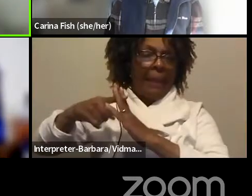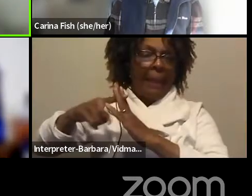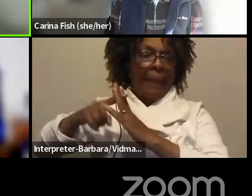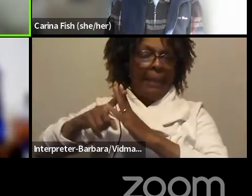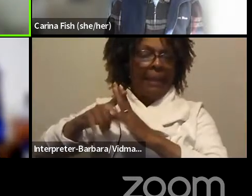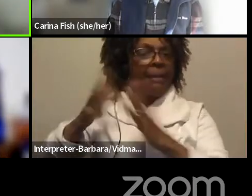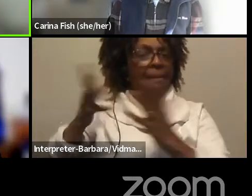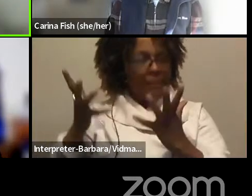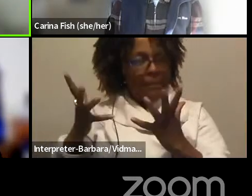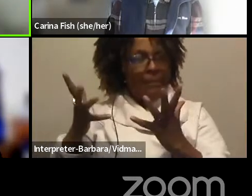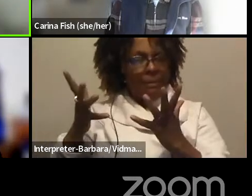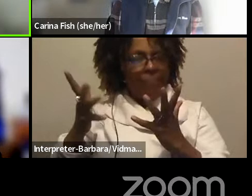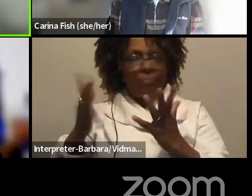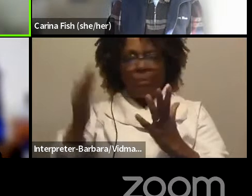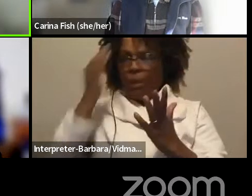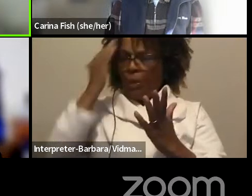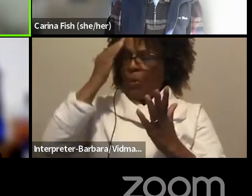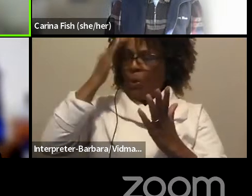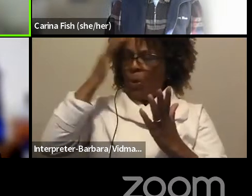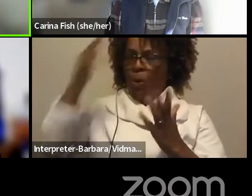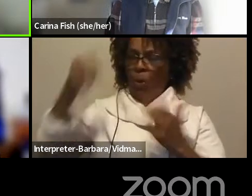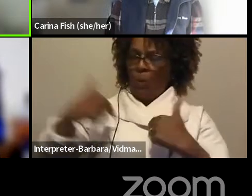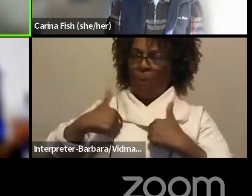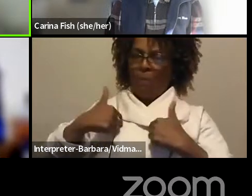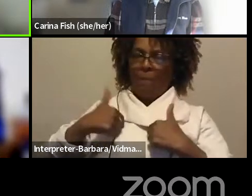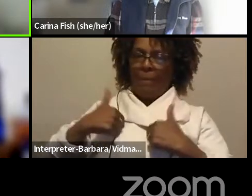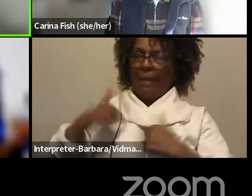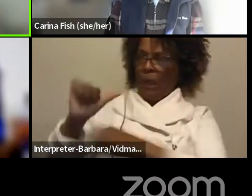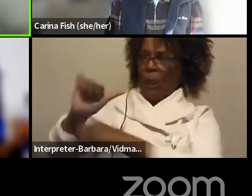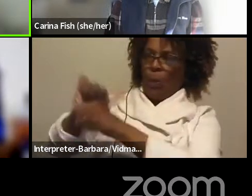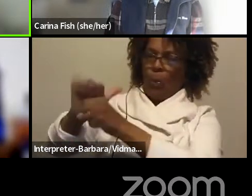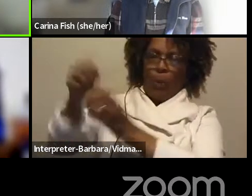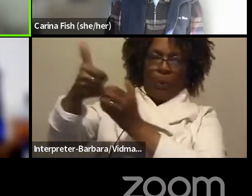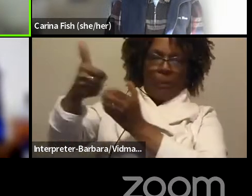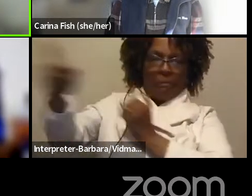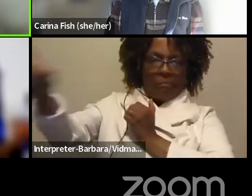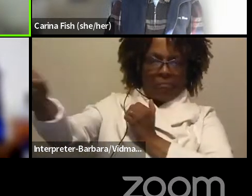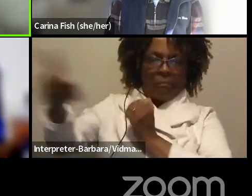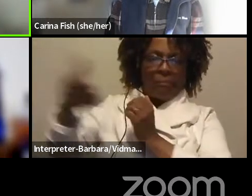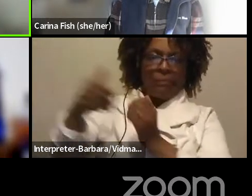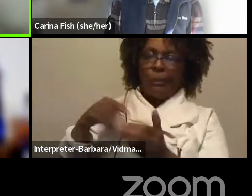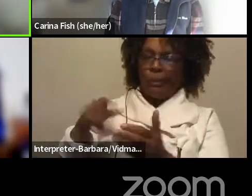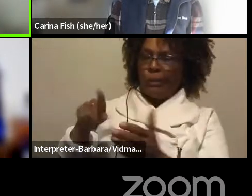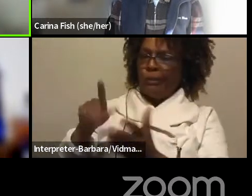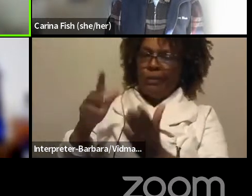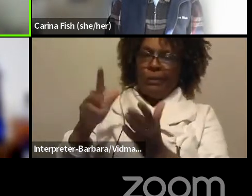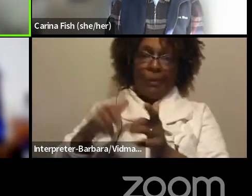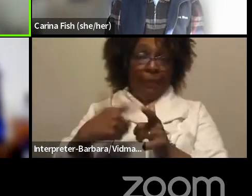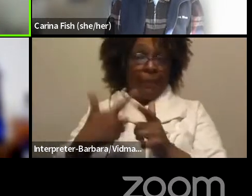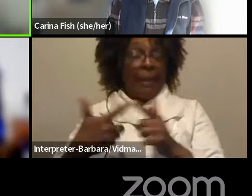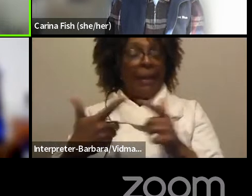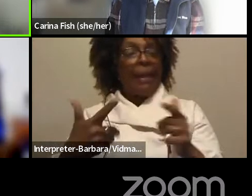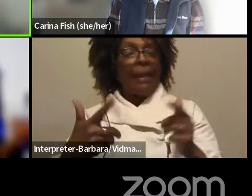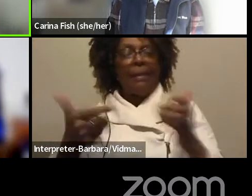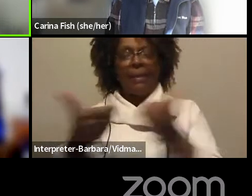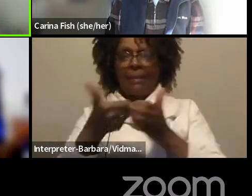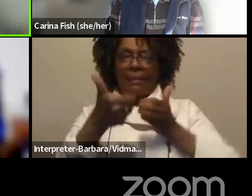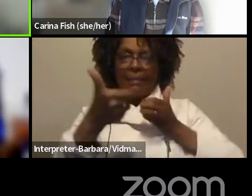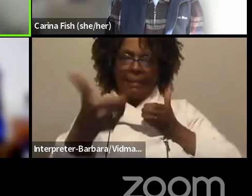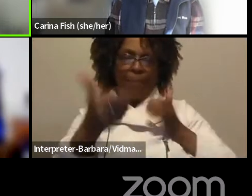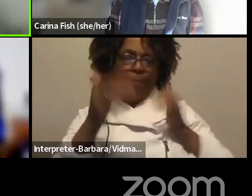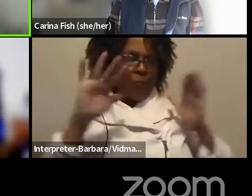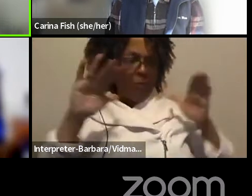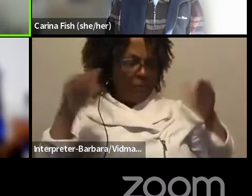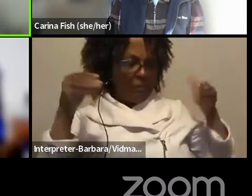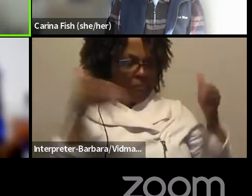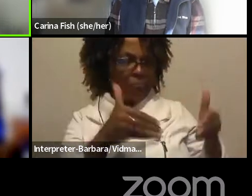sure that I can separate myself from like work during research and then have like a separate thing to do to take my